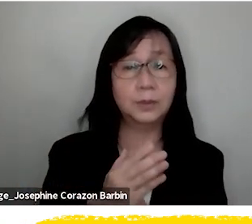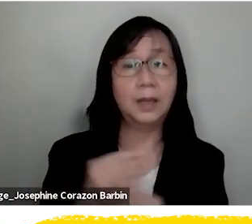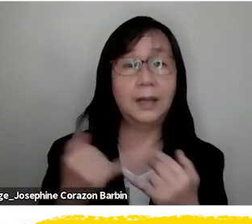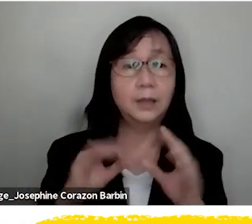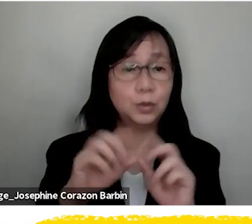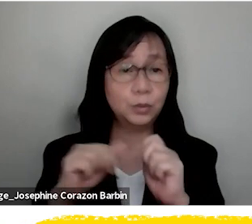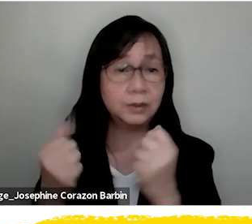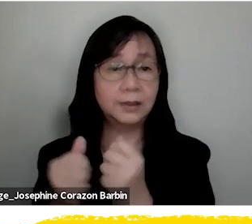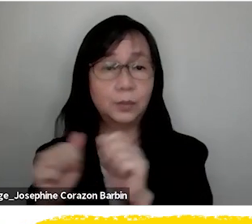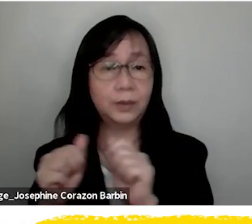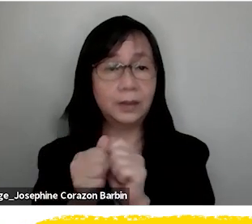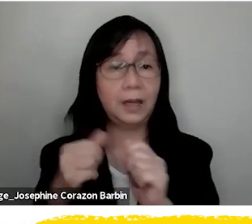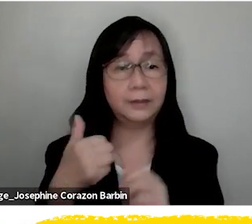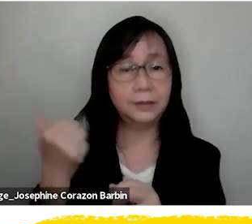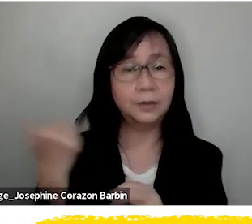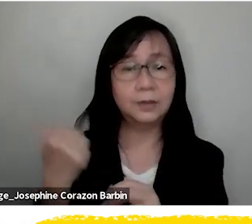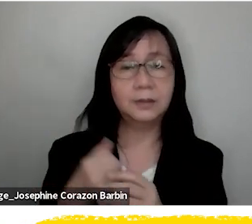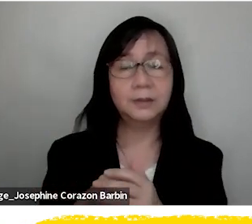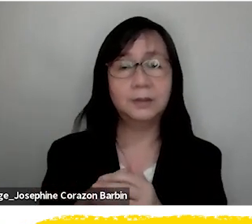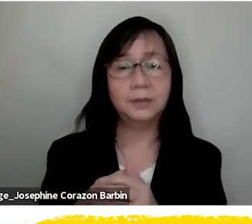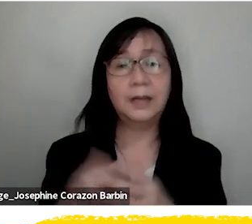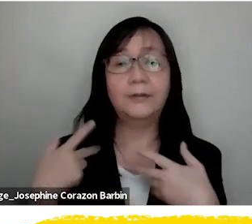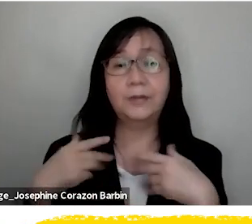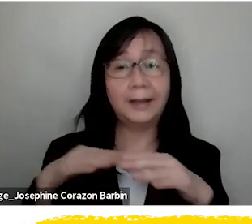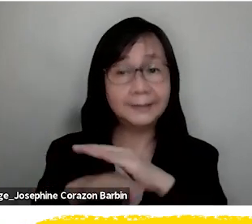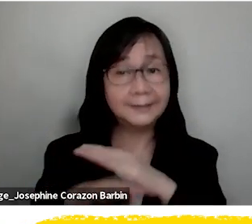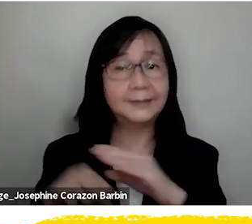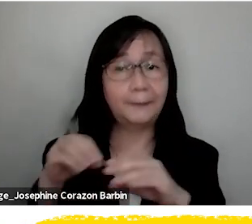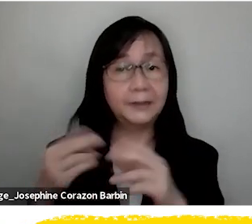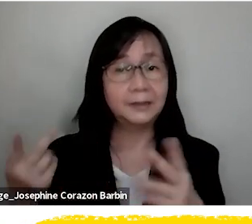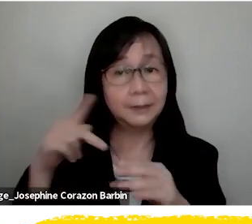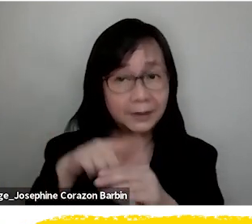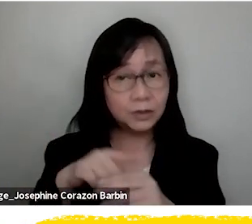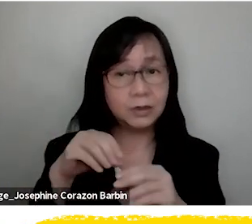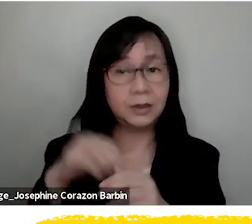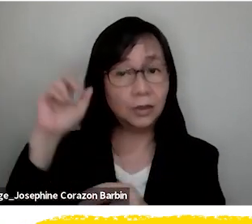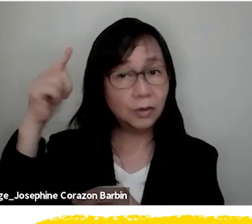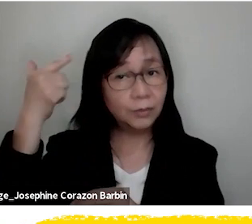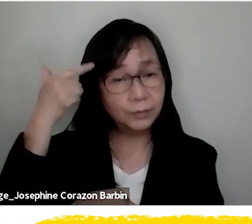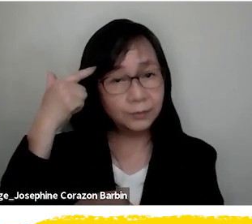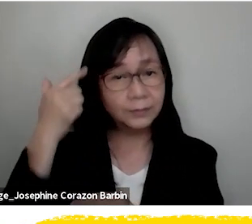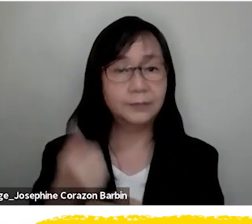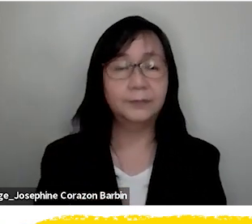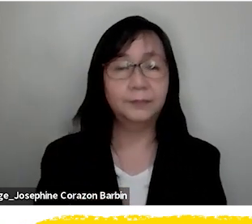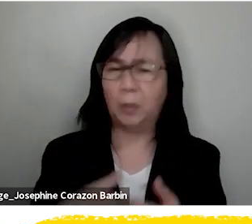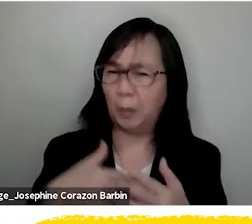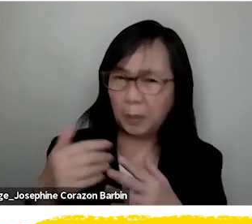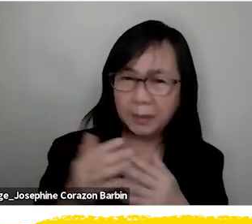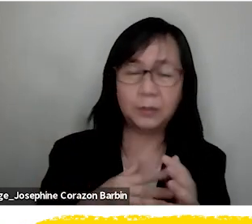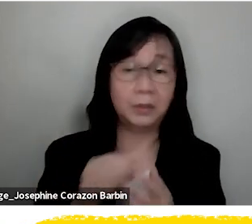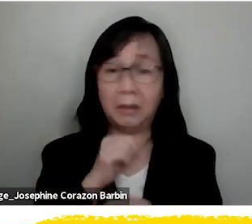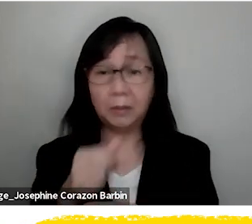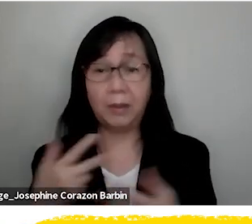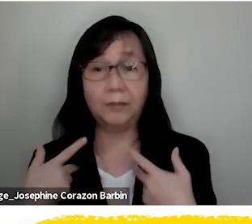have access to participation in the government of their countries. Whether or not they have